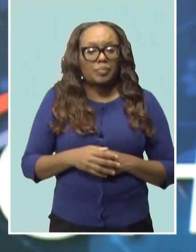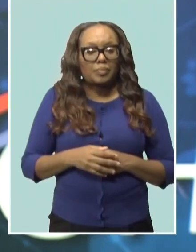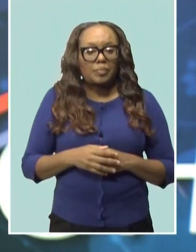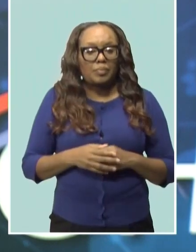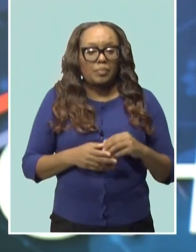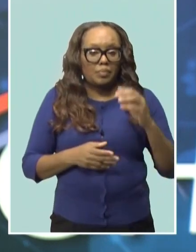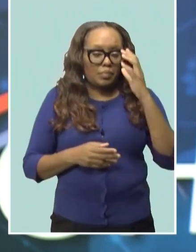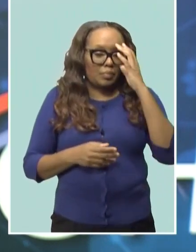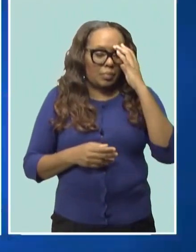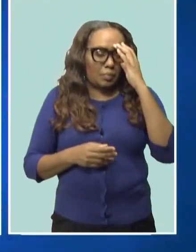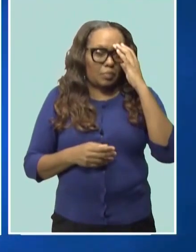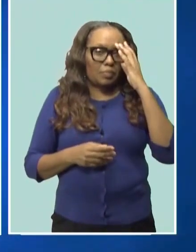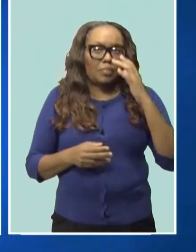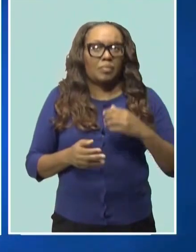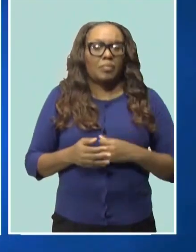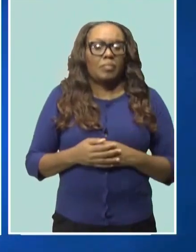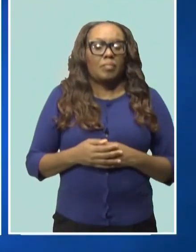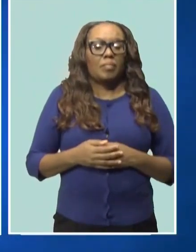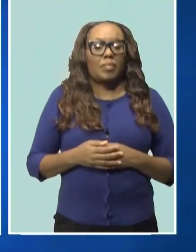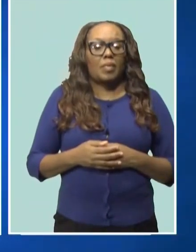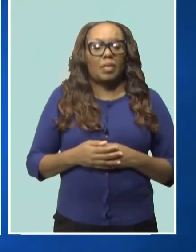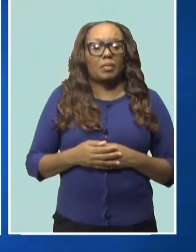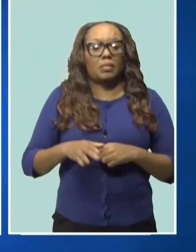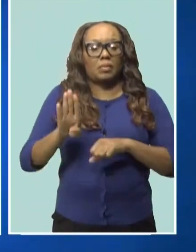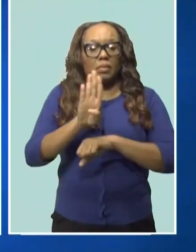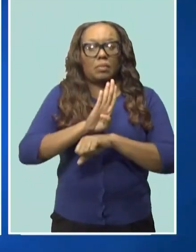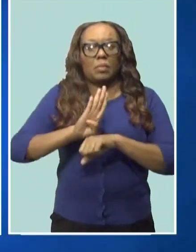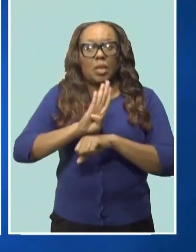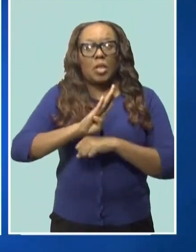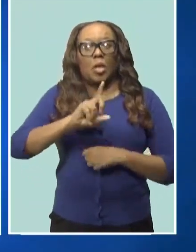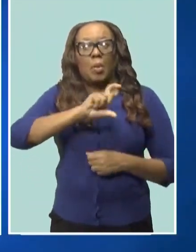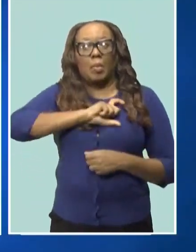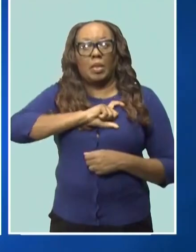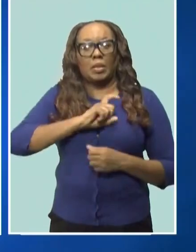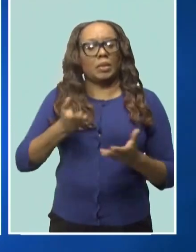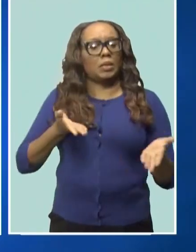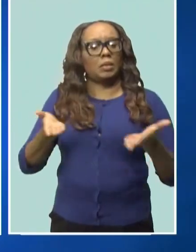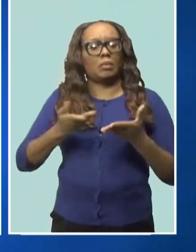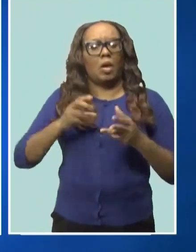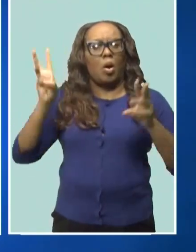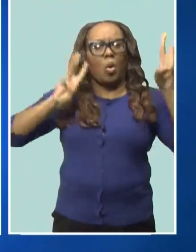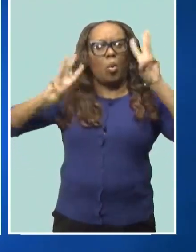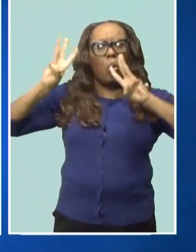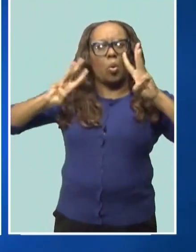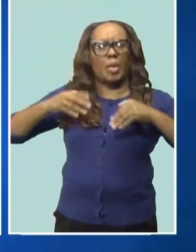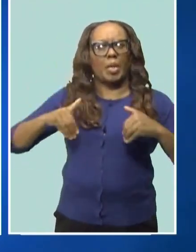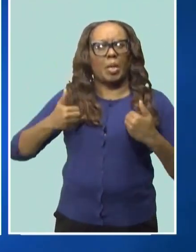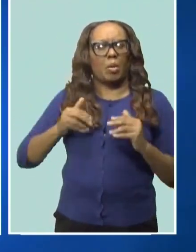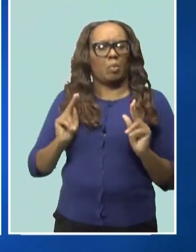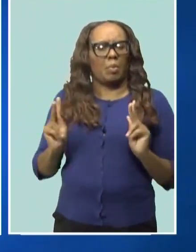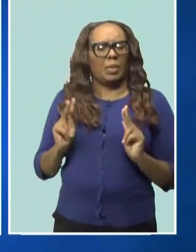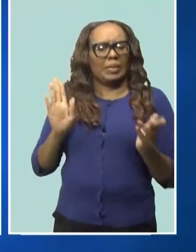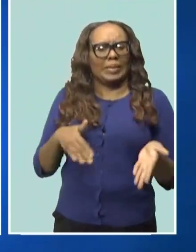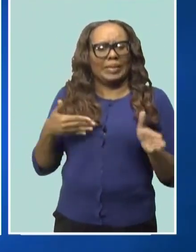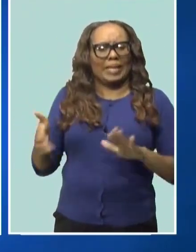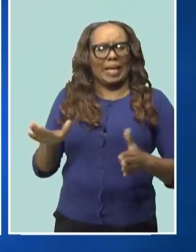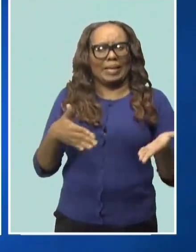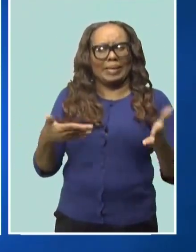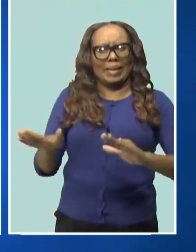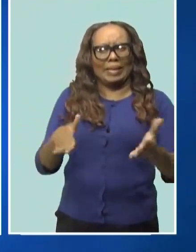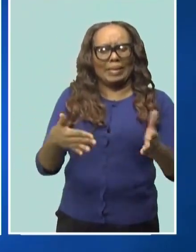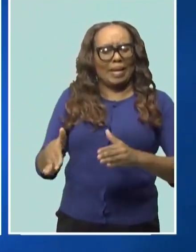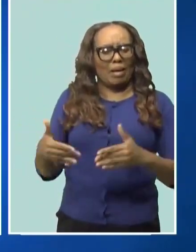report. The Barbados Police Service is worried about the number of young people losing their lives to gun